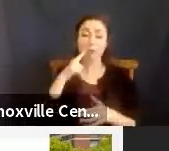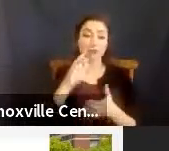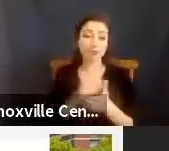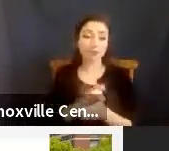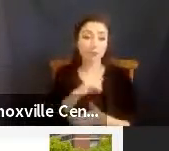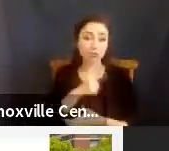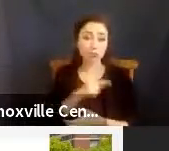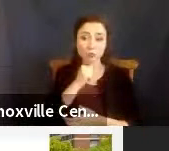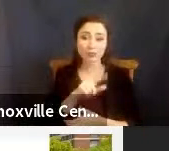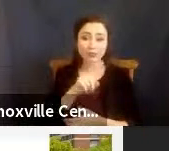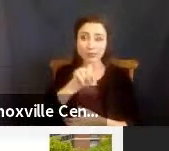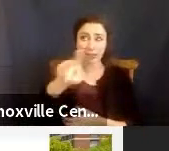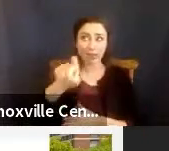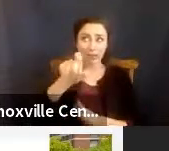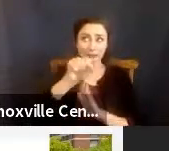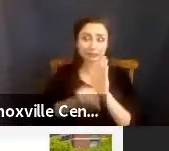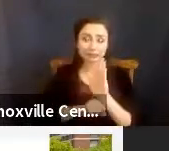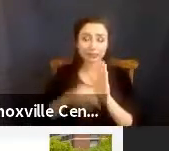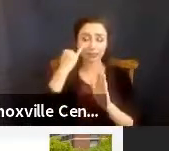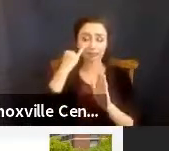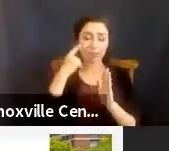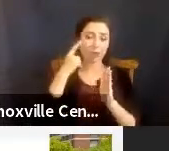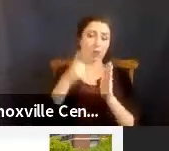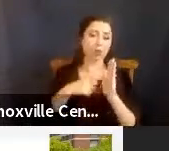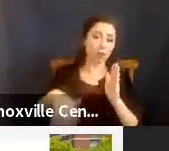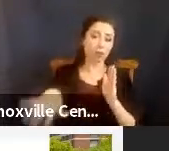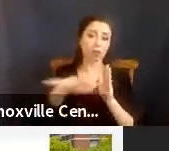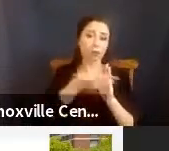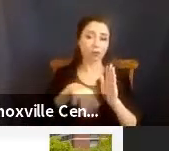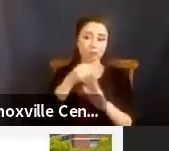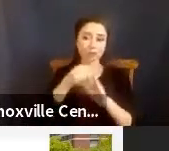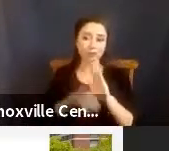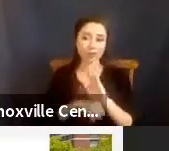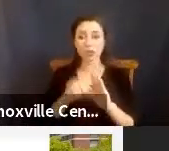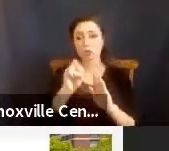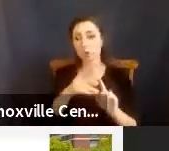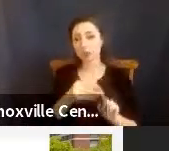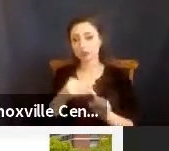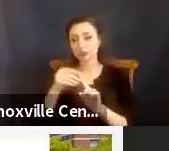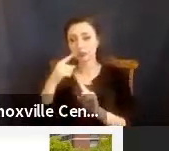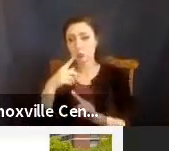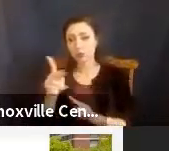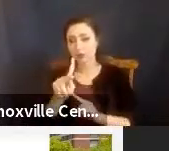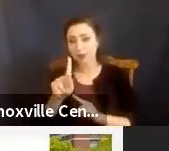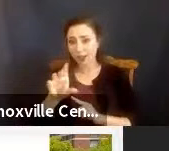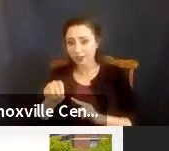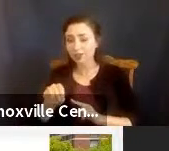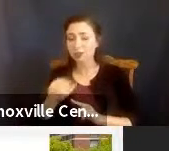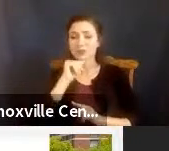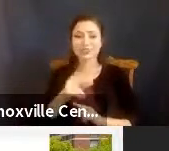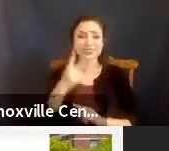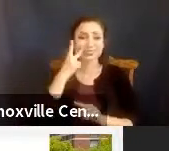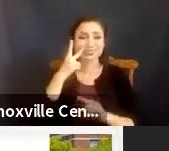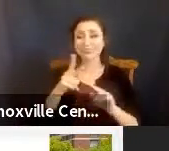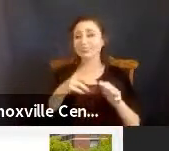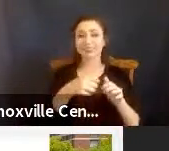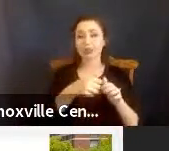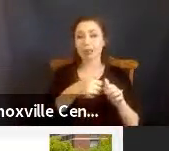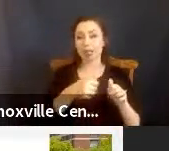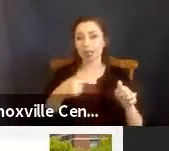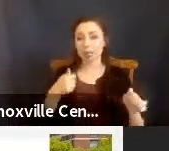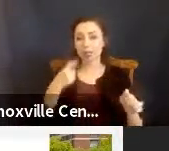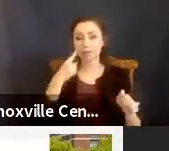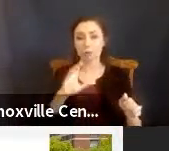asked the state about that, if they saw it across the state or if it was just unique to Knox County. We didn't really see a lag in our turnaround